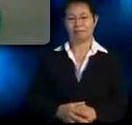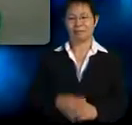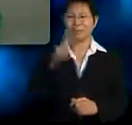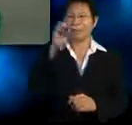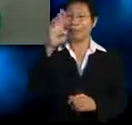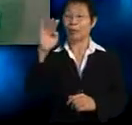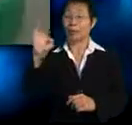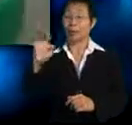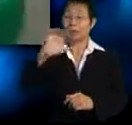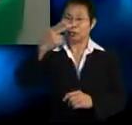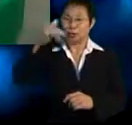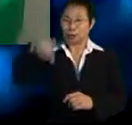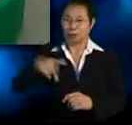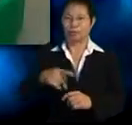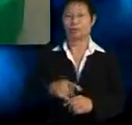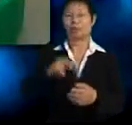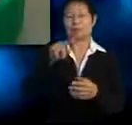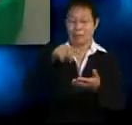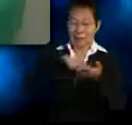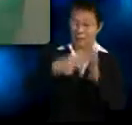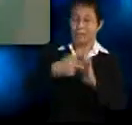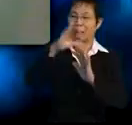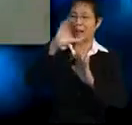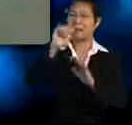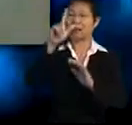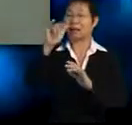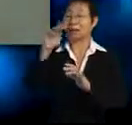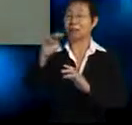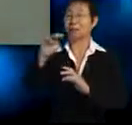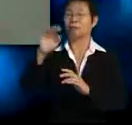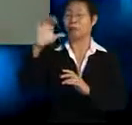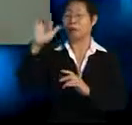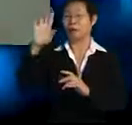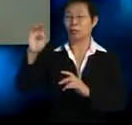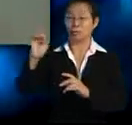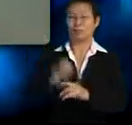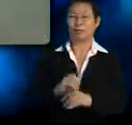marble chips, which is calcium carbonate, lime water,